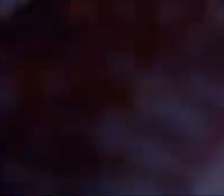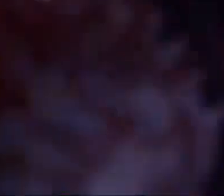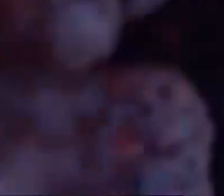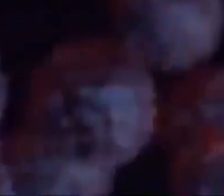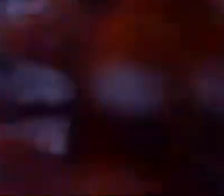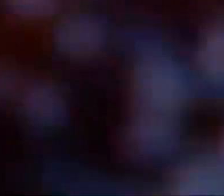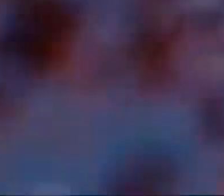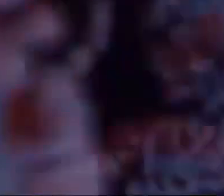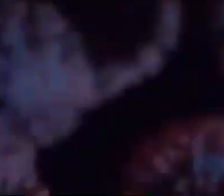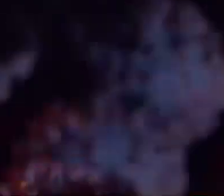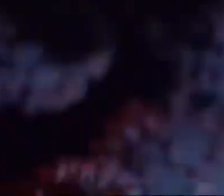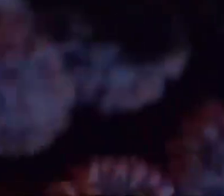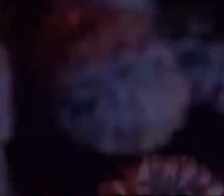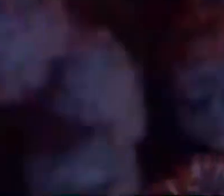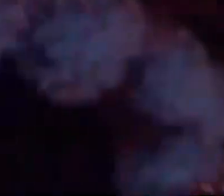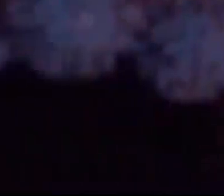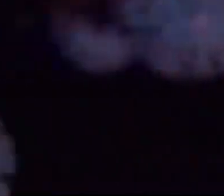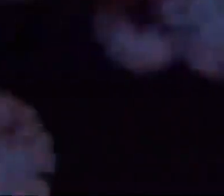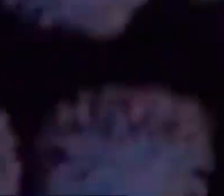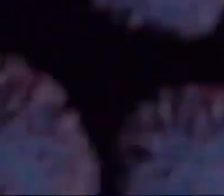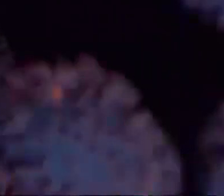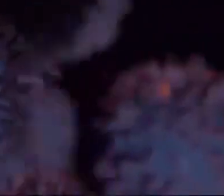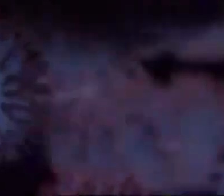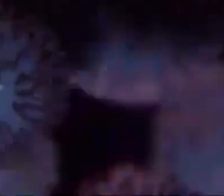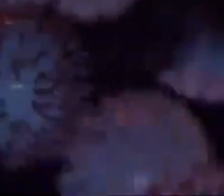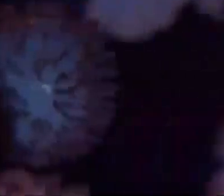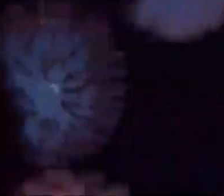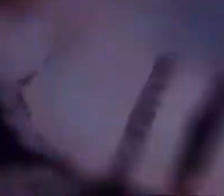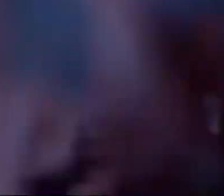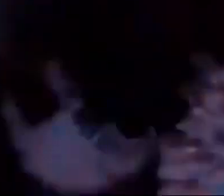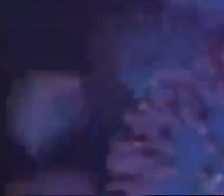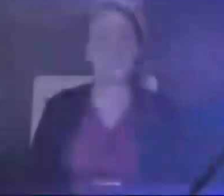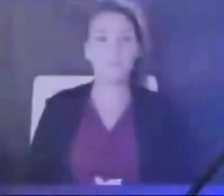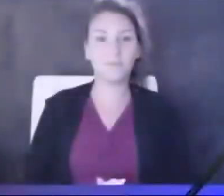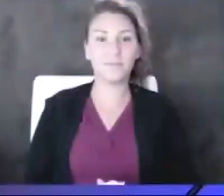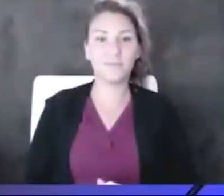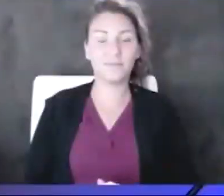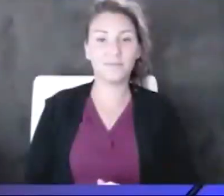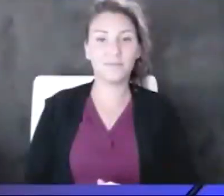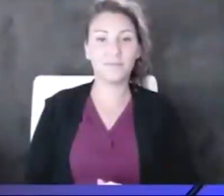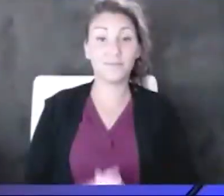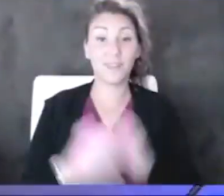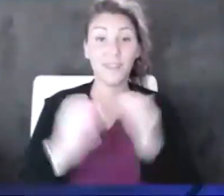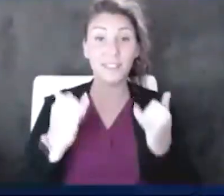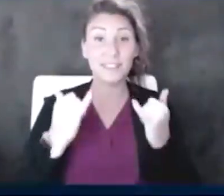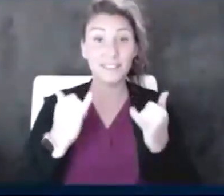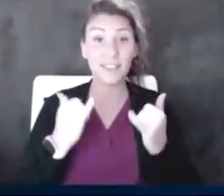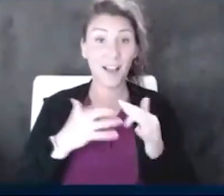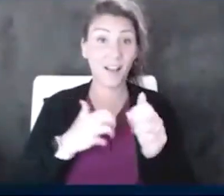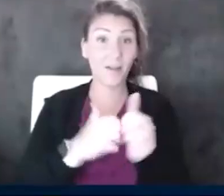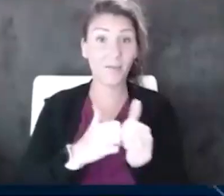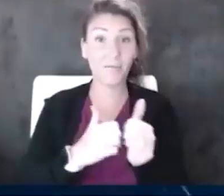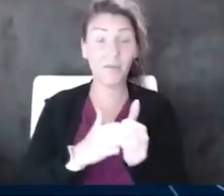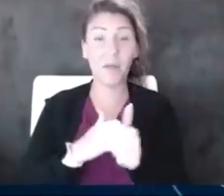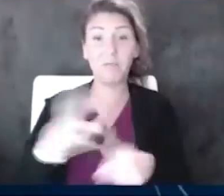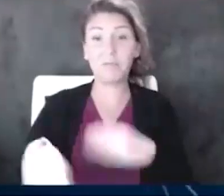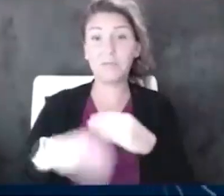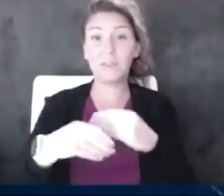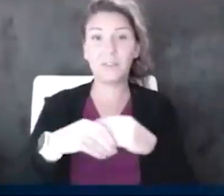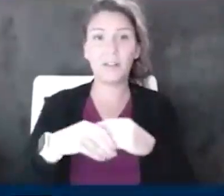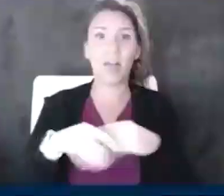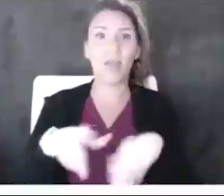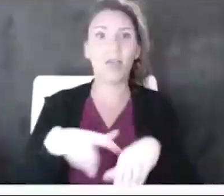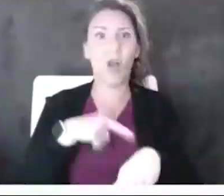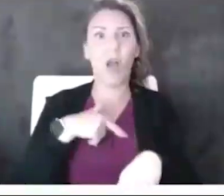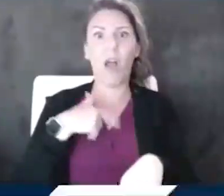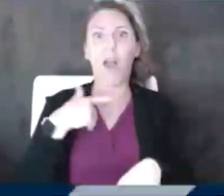Good morning. It is Thursday, September 2nd. Welcome into the Morning Medical Update. Coming up today as we head into another long holiday weekend, remember what Dr. Stites